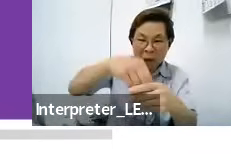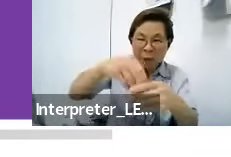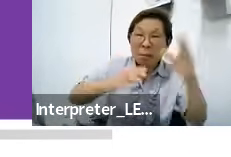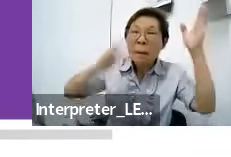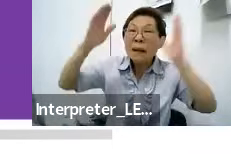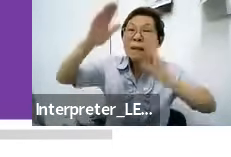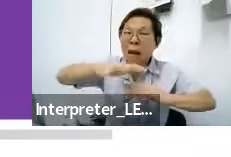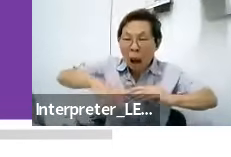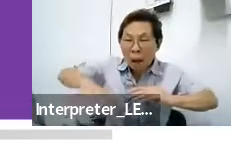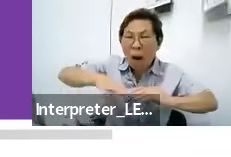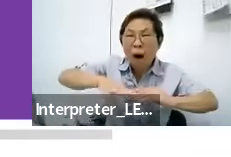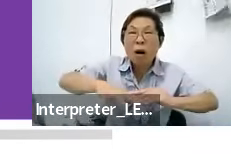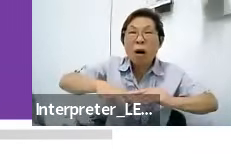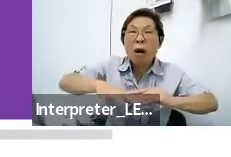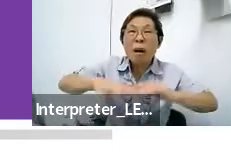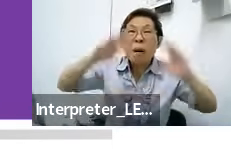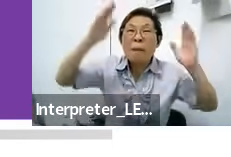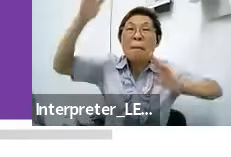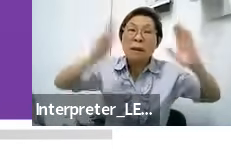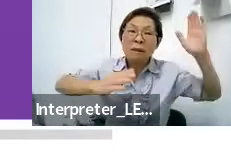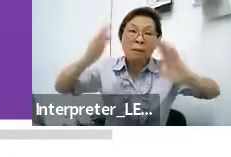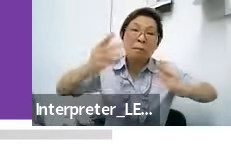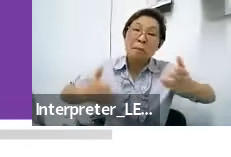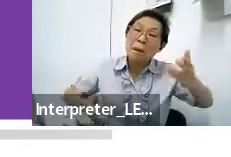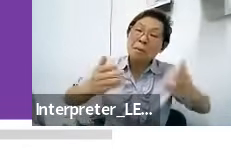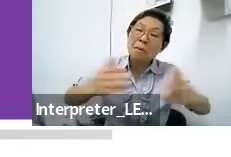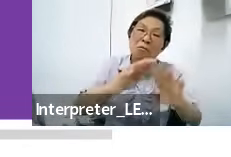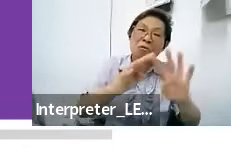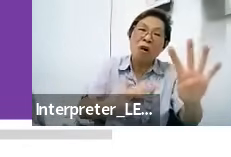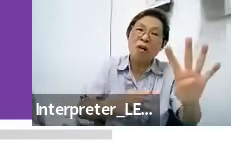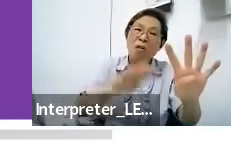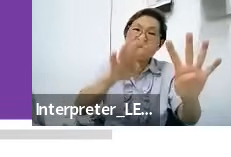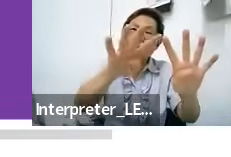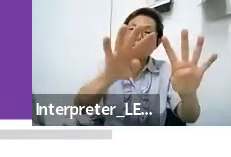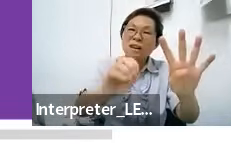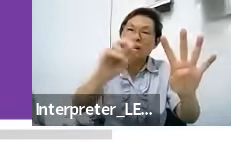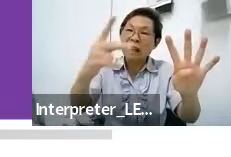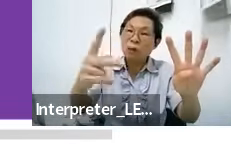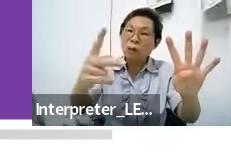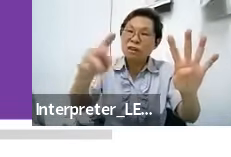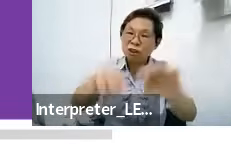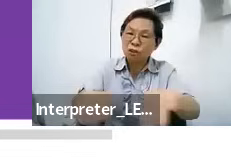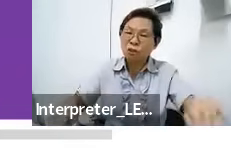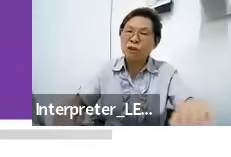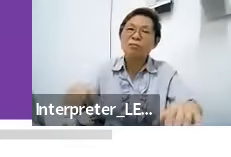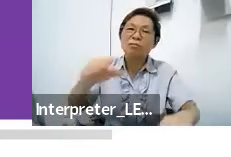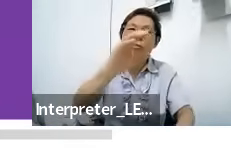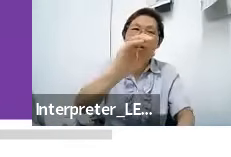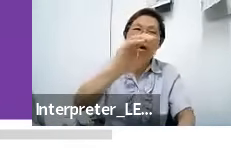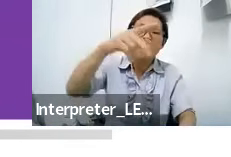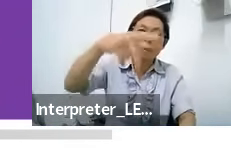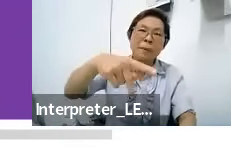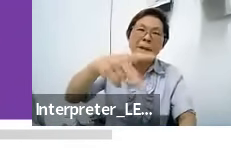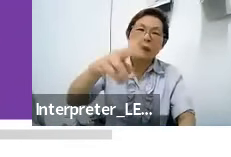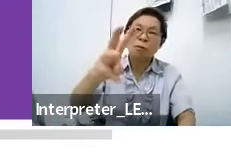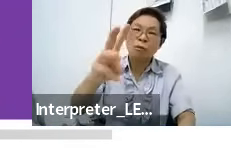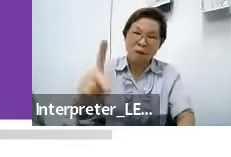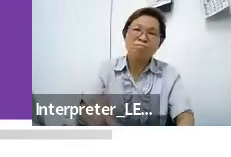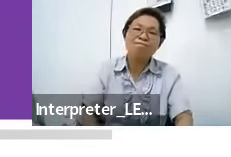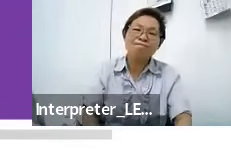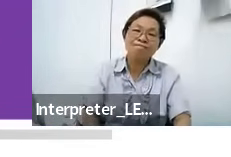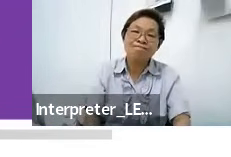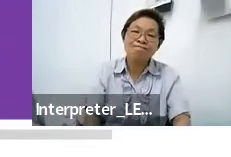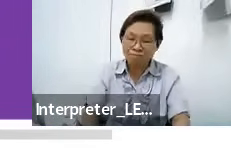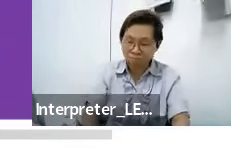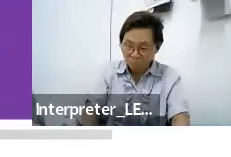Malaysia, there may be 440,000 children with disabilities. So we